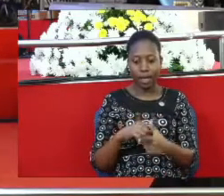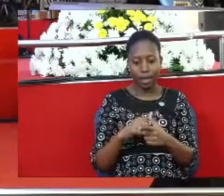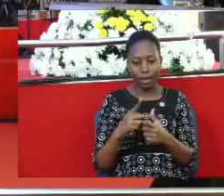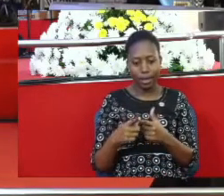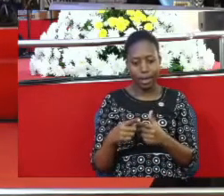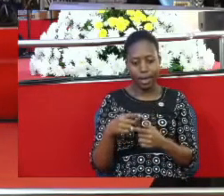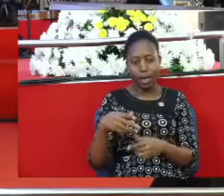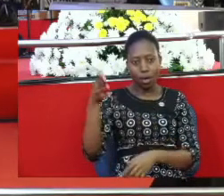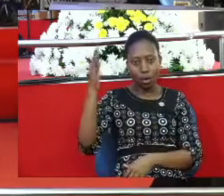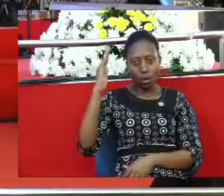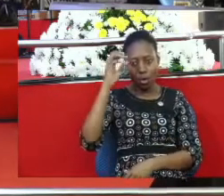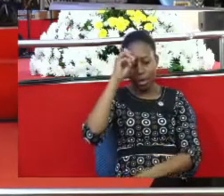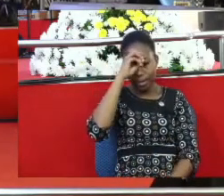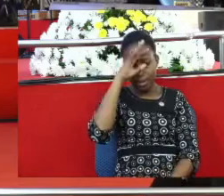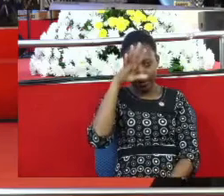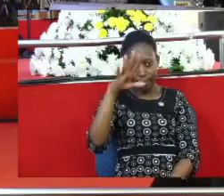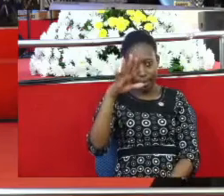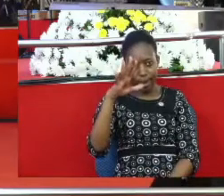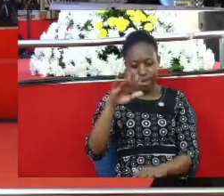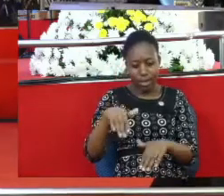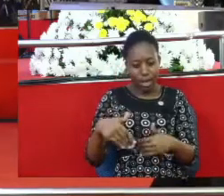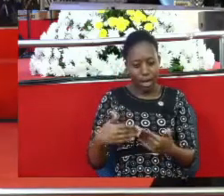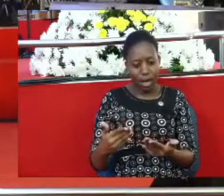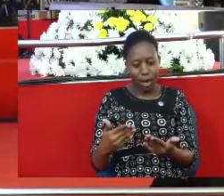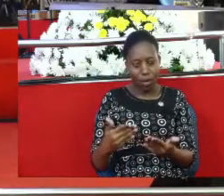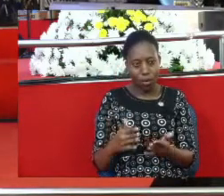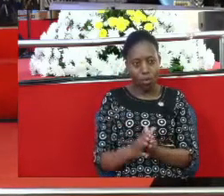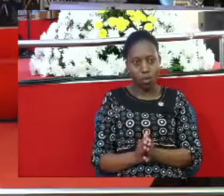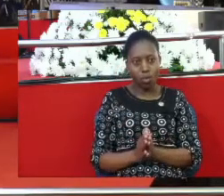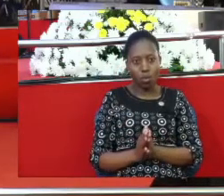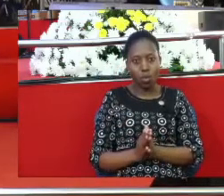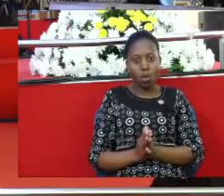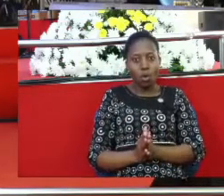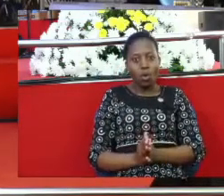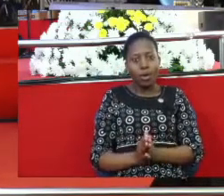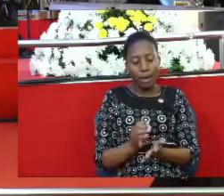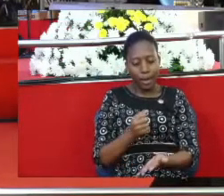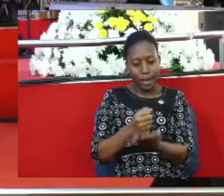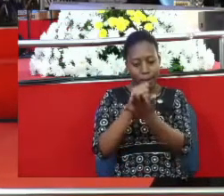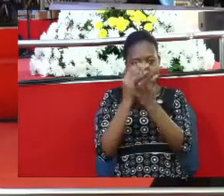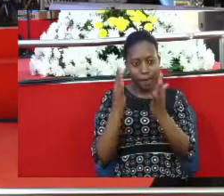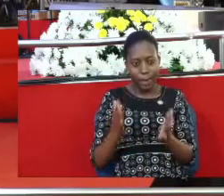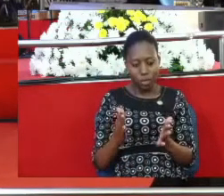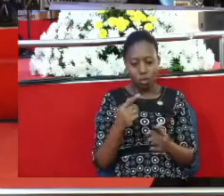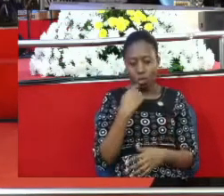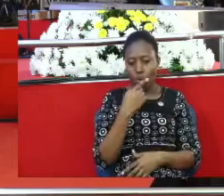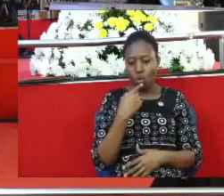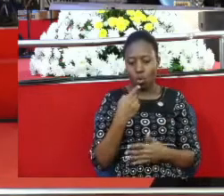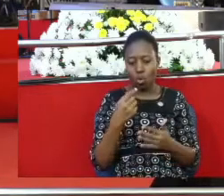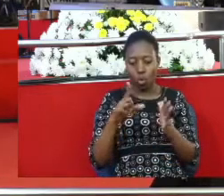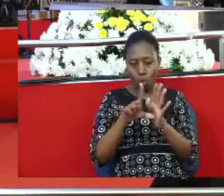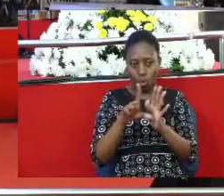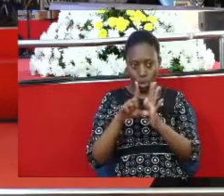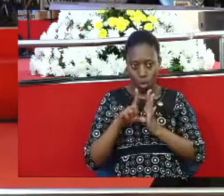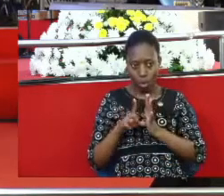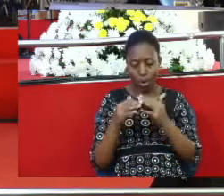surprised her by causing someone who had kept her money for a long time not to sit on it because she needed it at